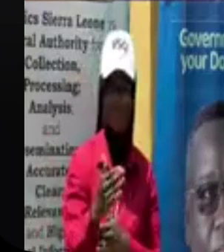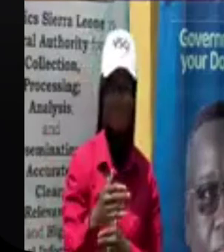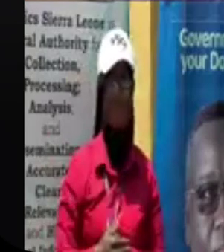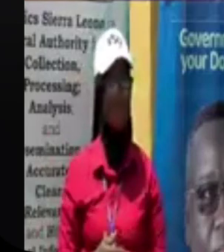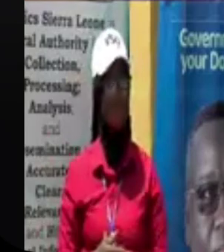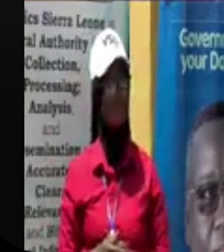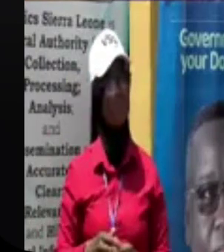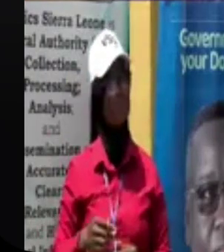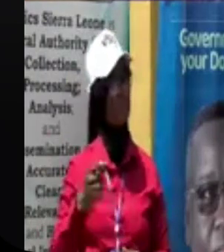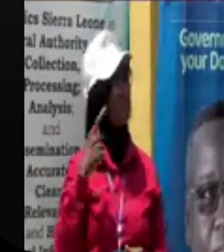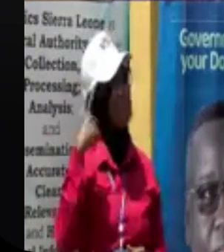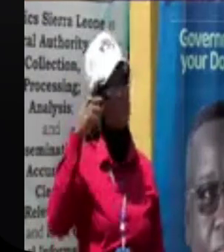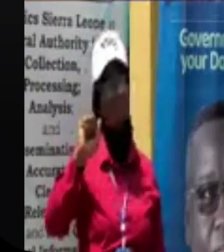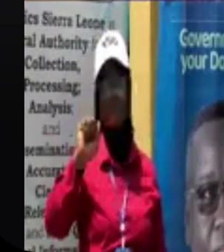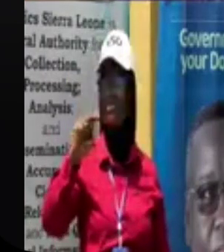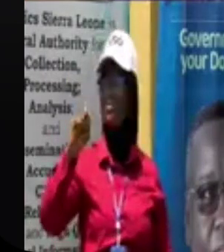stores,